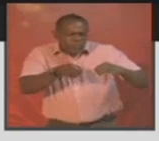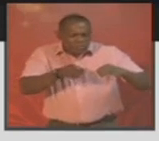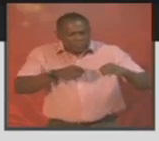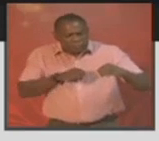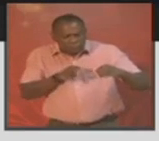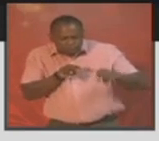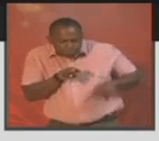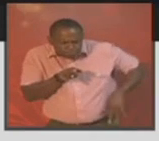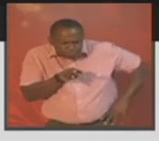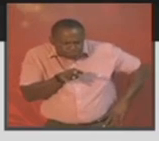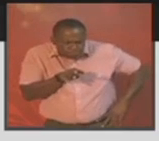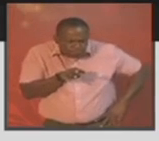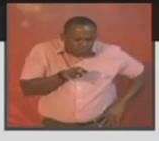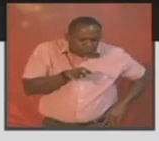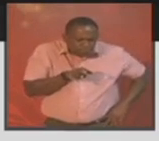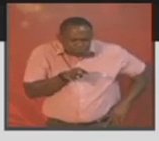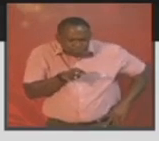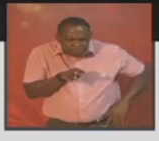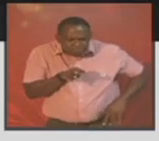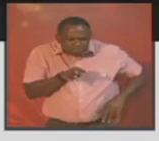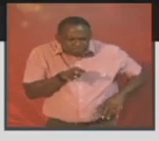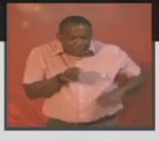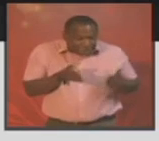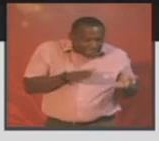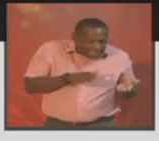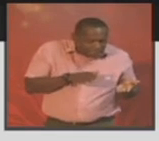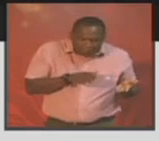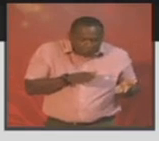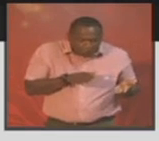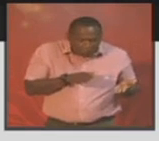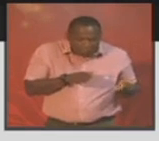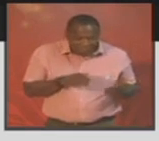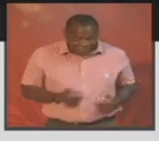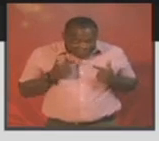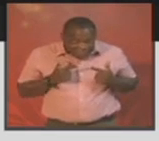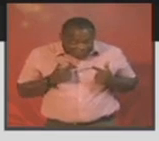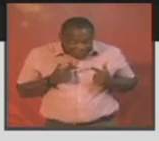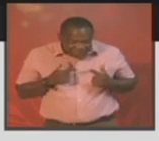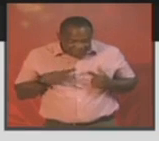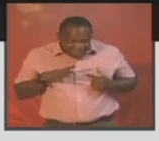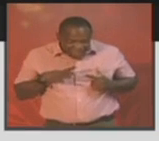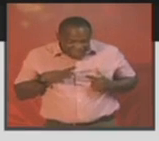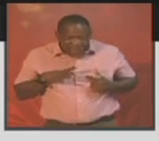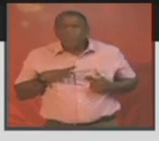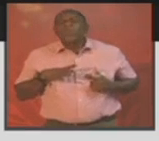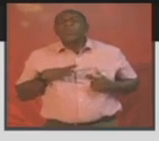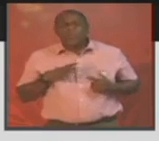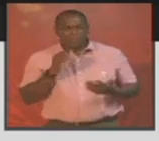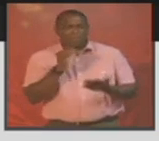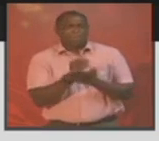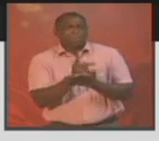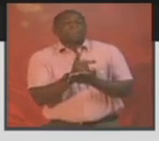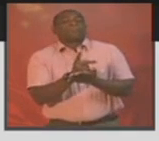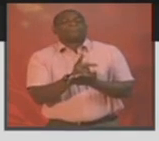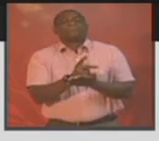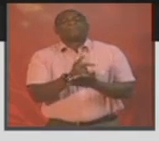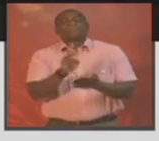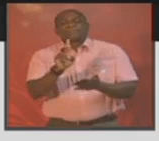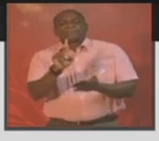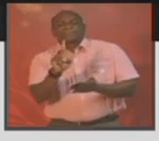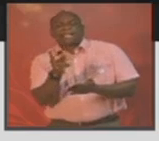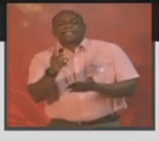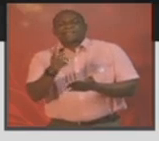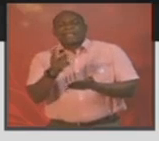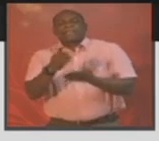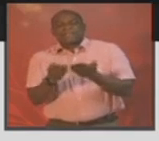effective against the infection that the vaccine is being produced for. If those results are shown as such,